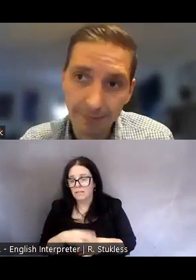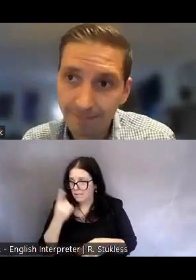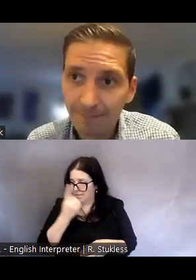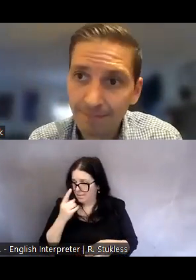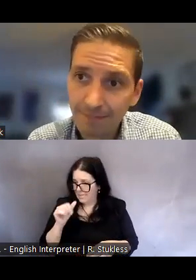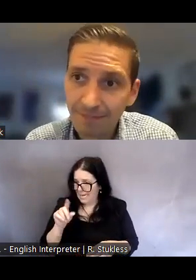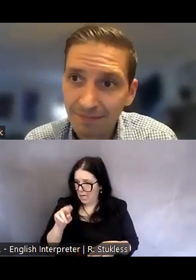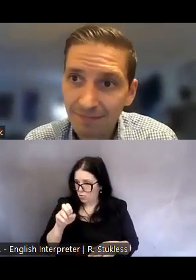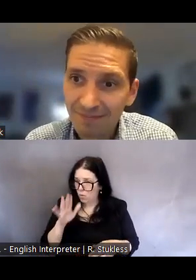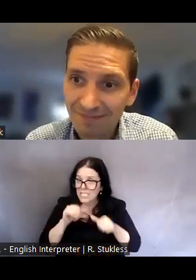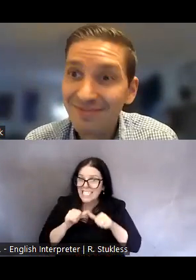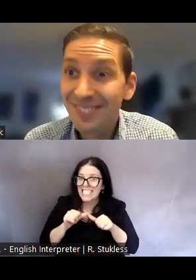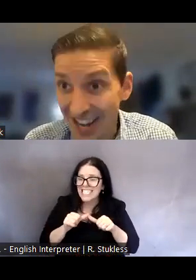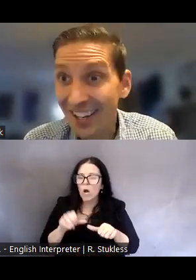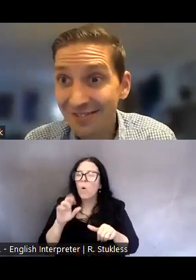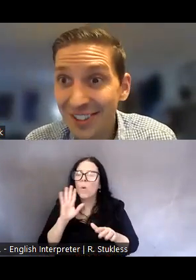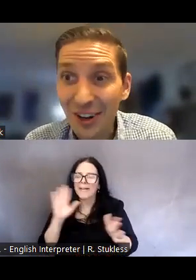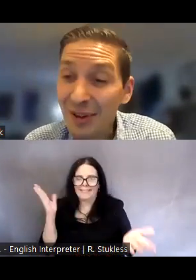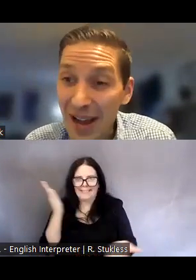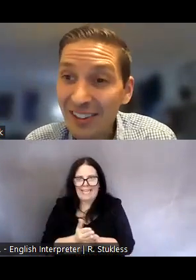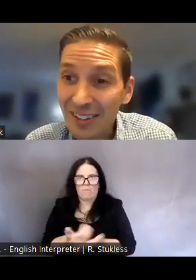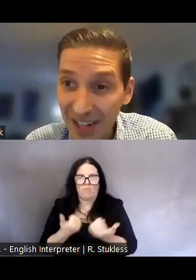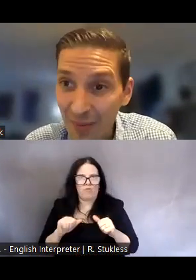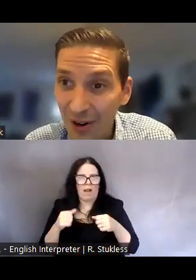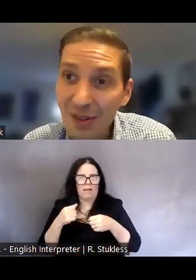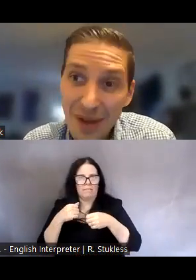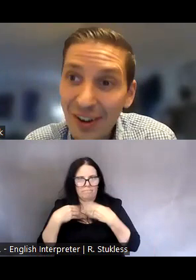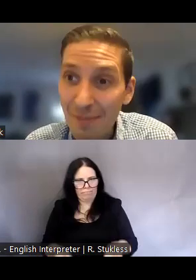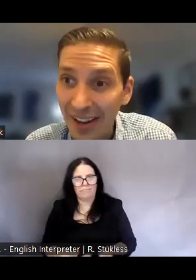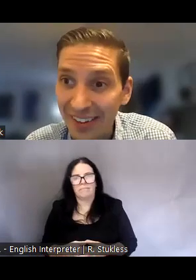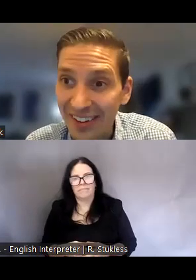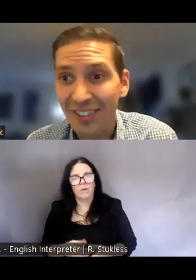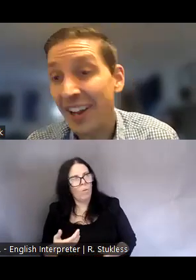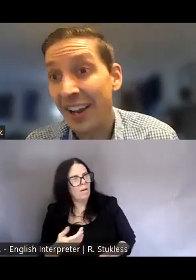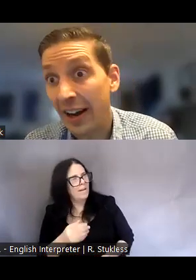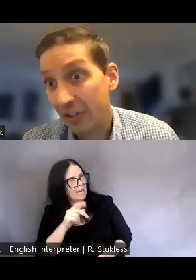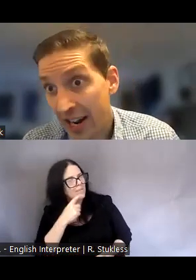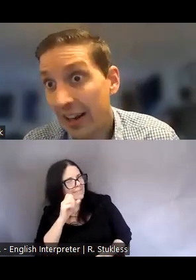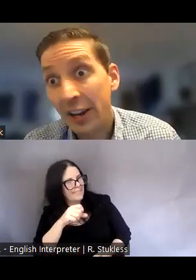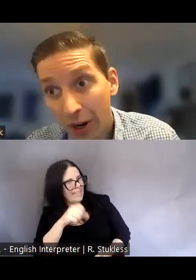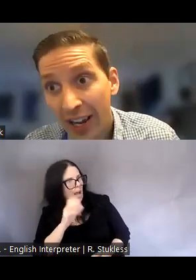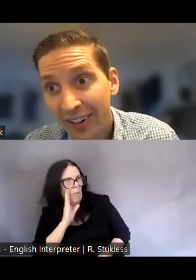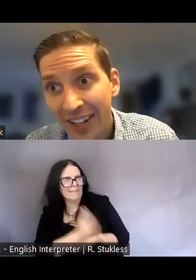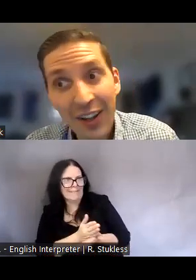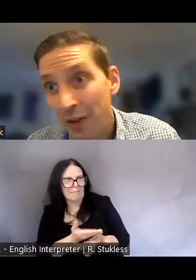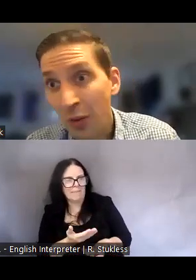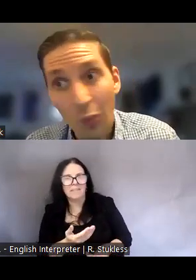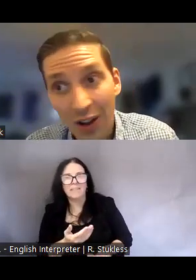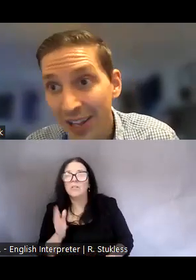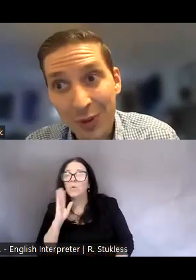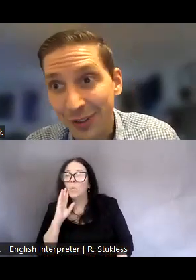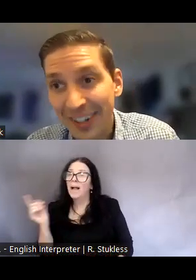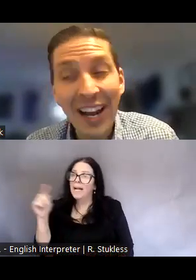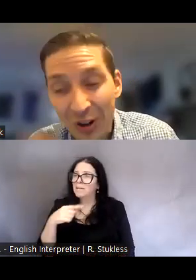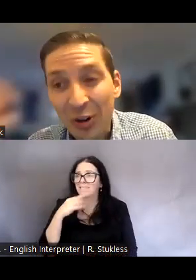wall over? Yes. Yeah. You're going to come back to the camera, come back on mic and say, Jack, I tried. The